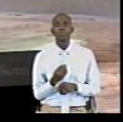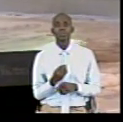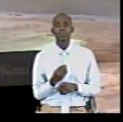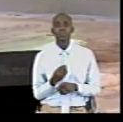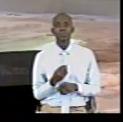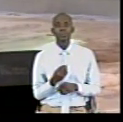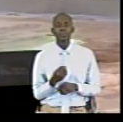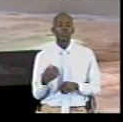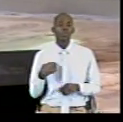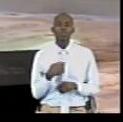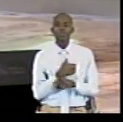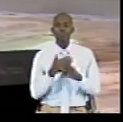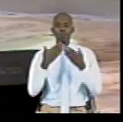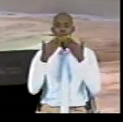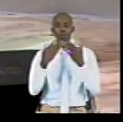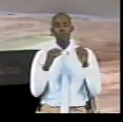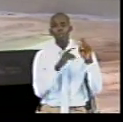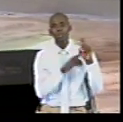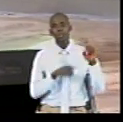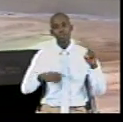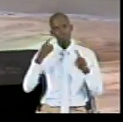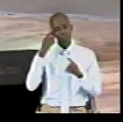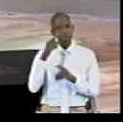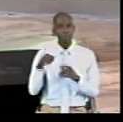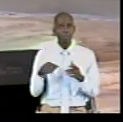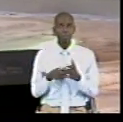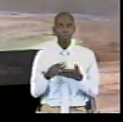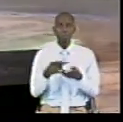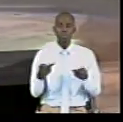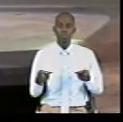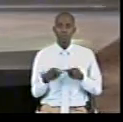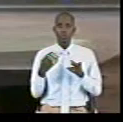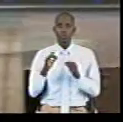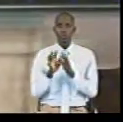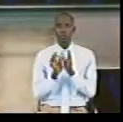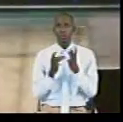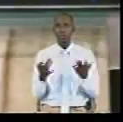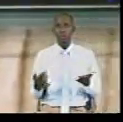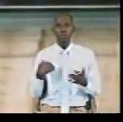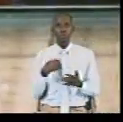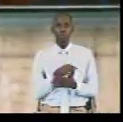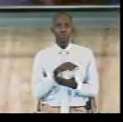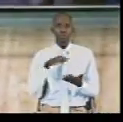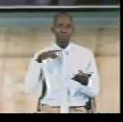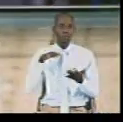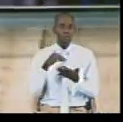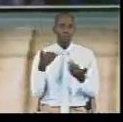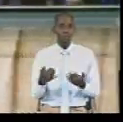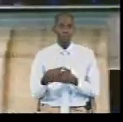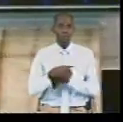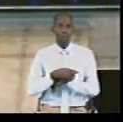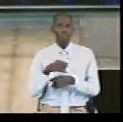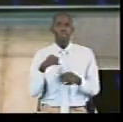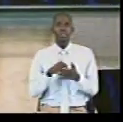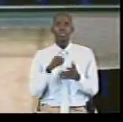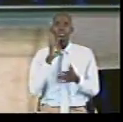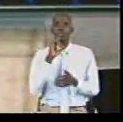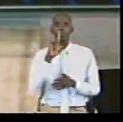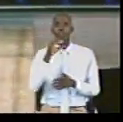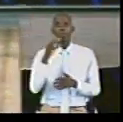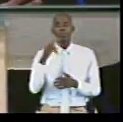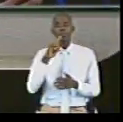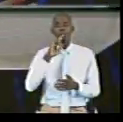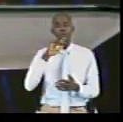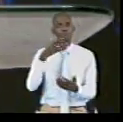thank the Lord for the passage of scripture we're looking at today. It's one of the evidences that